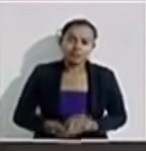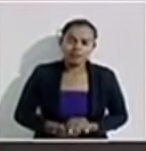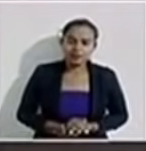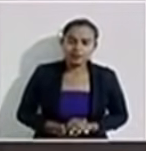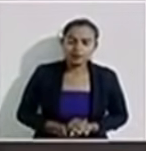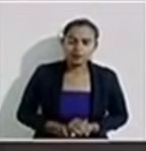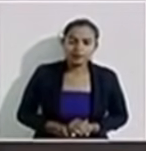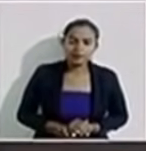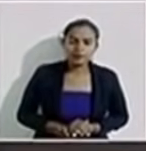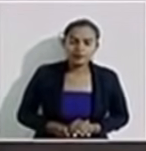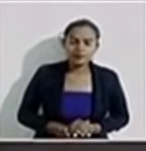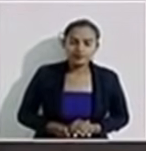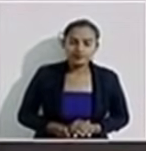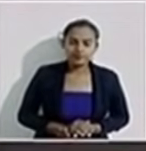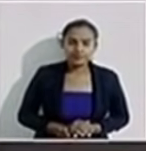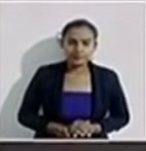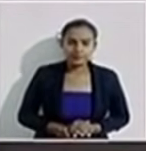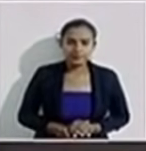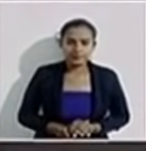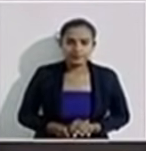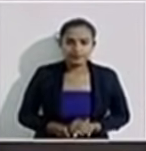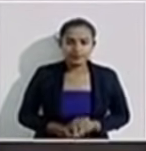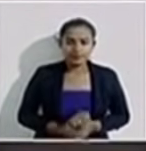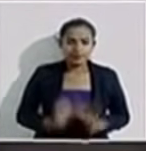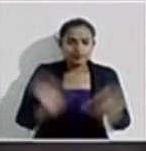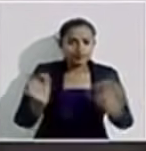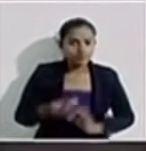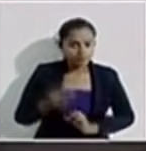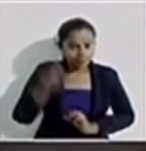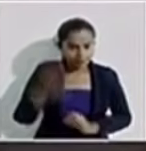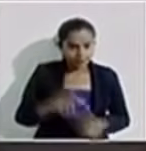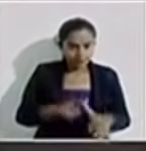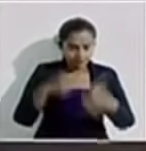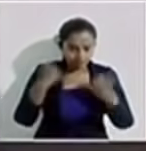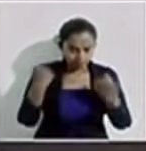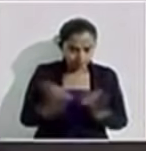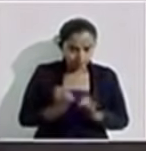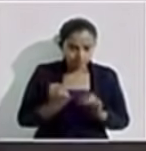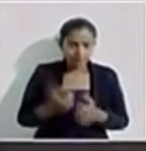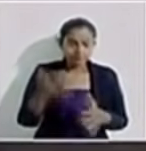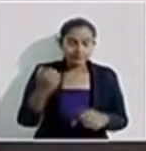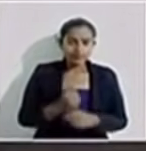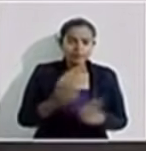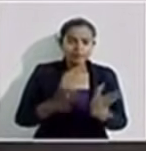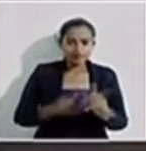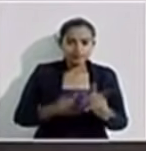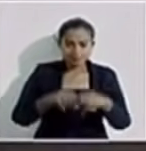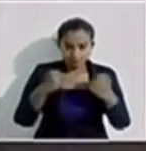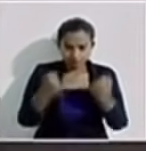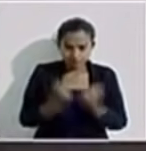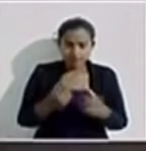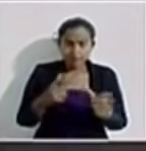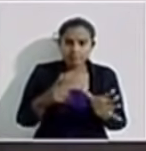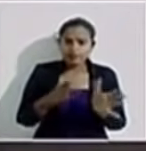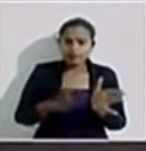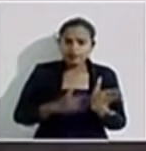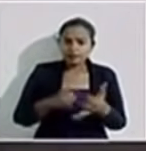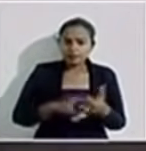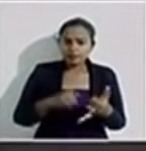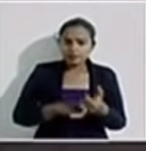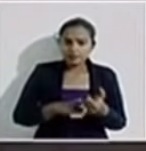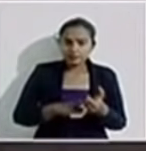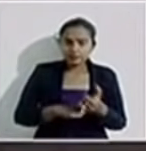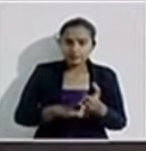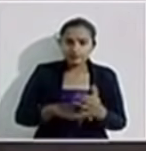Issuing a statement, the Association of Medical Specialists, or the AMS, says that the country's aim should be to